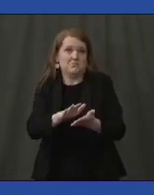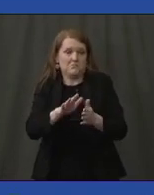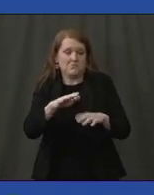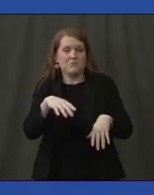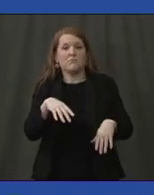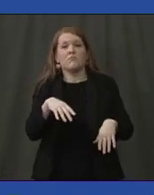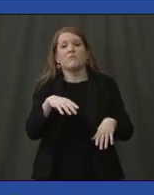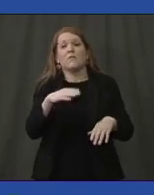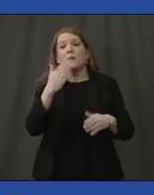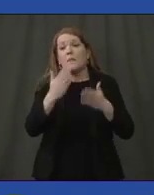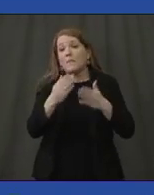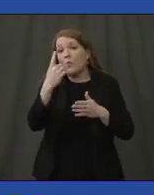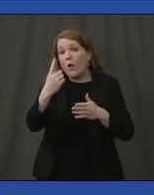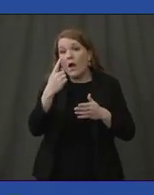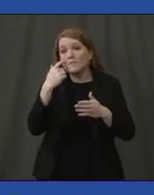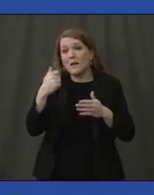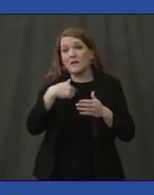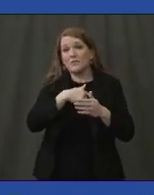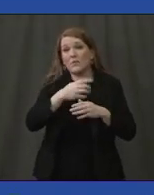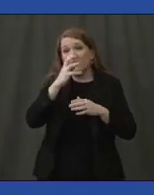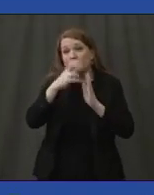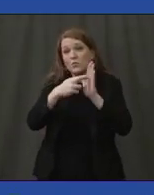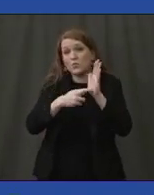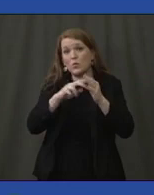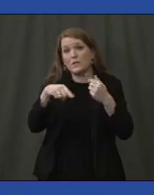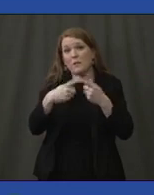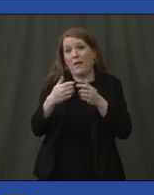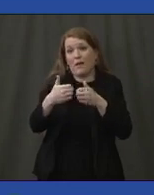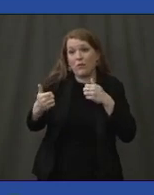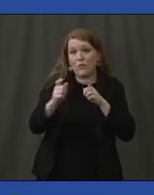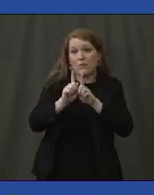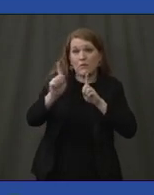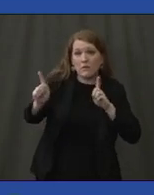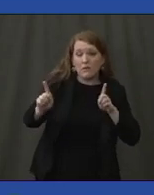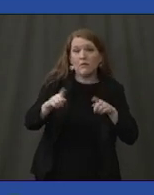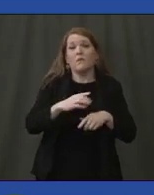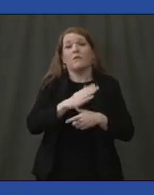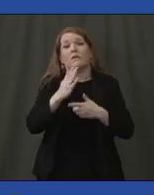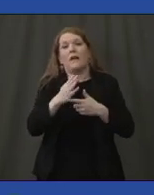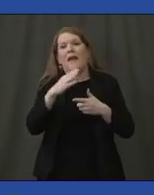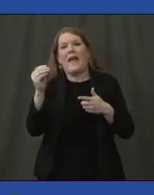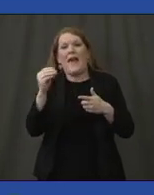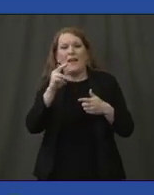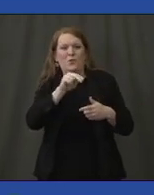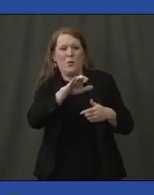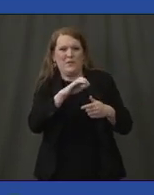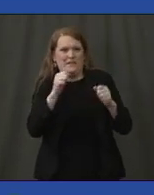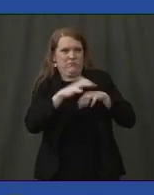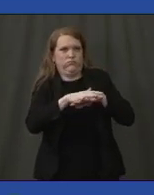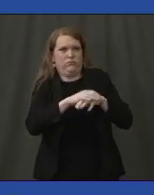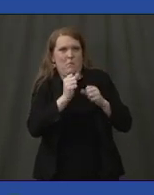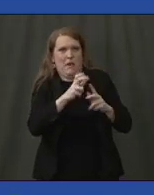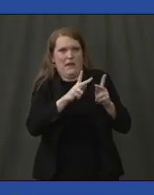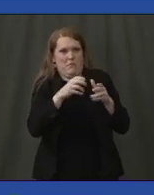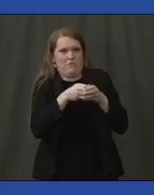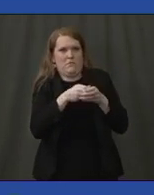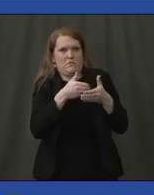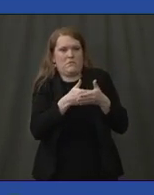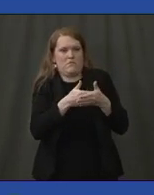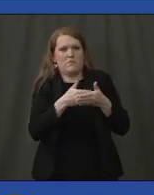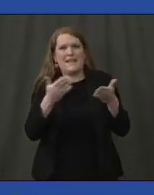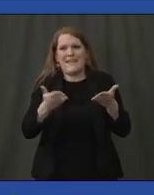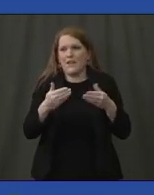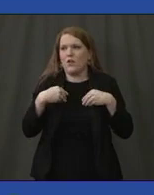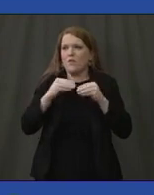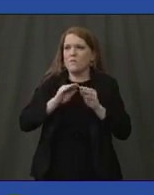than downtown New Orleans and New York City. And that advantages our efforts at social distancing.